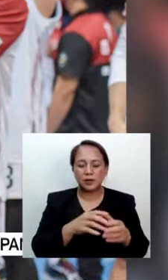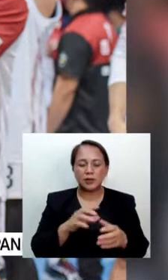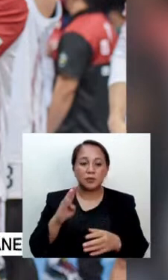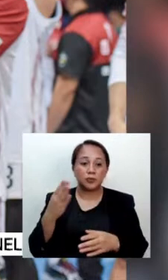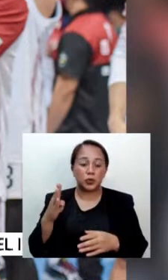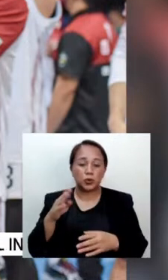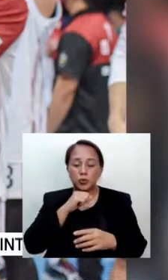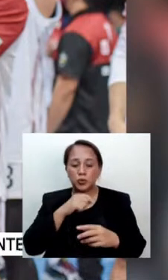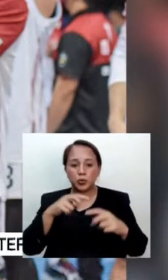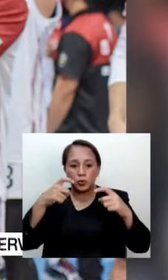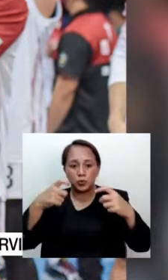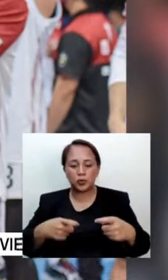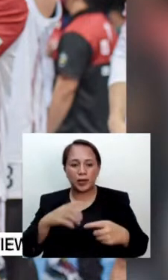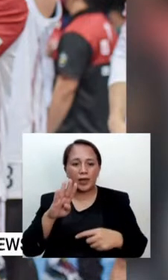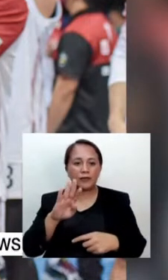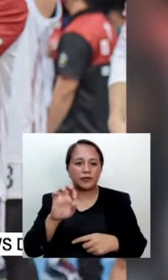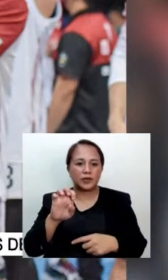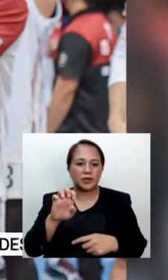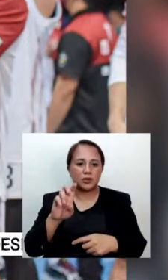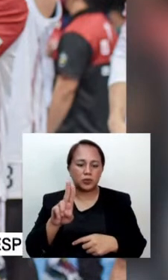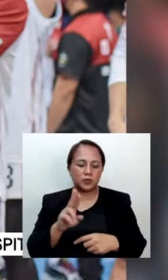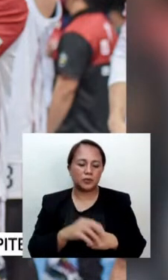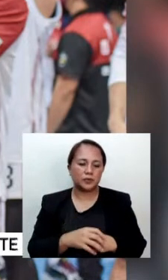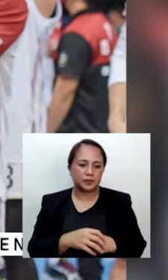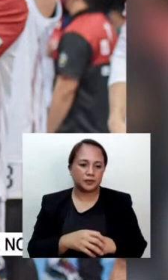the FEU Tamarinds.